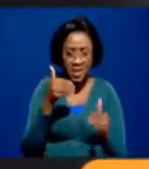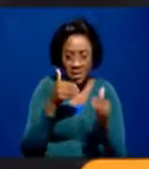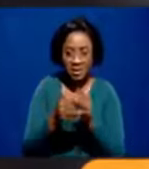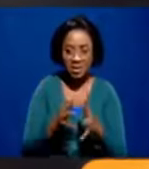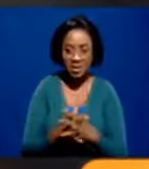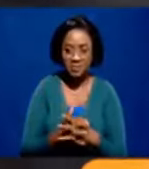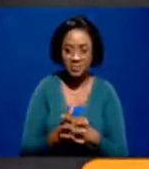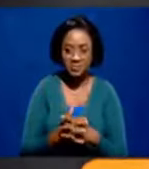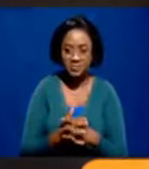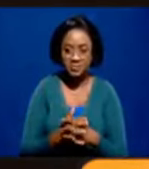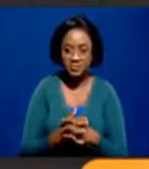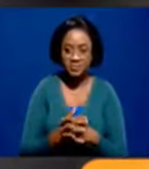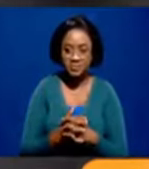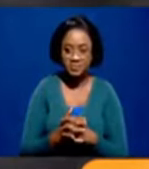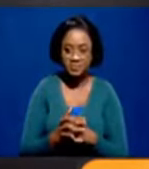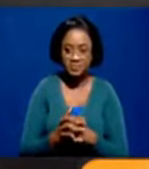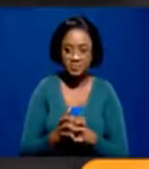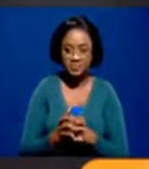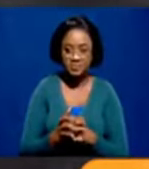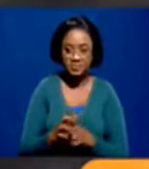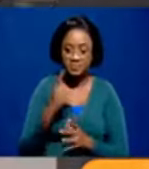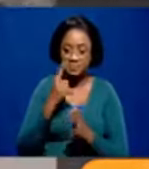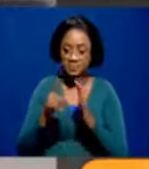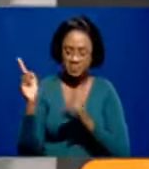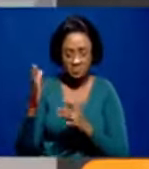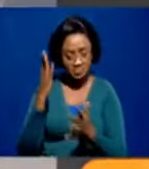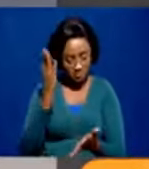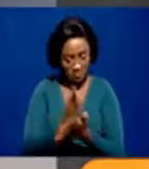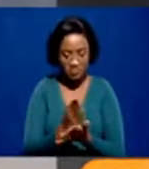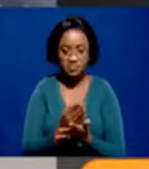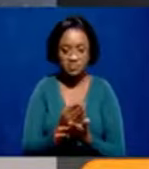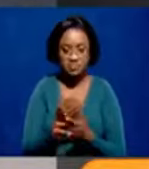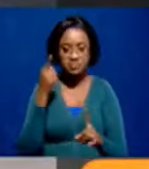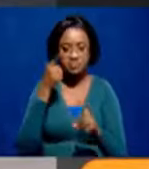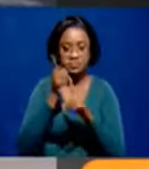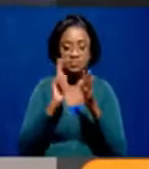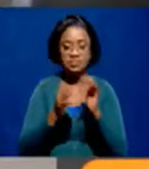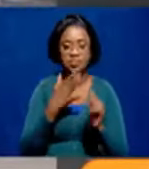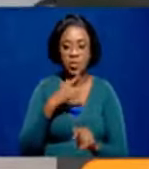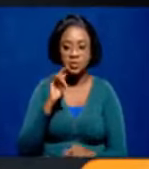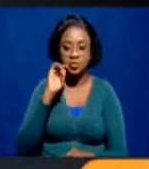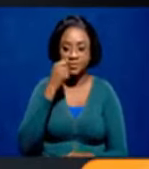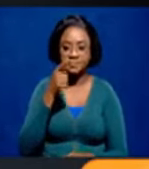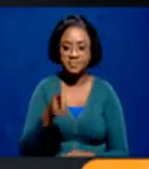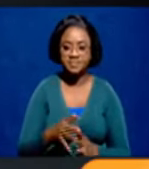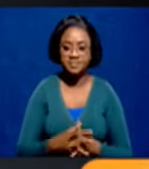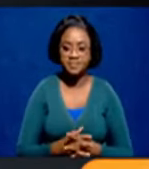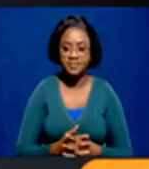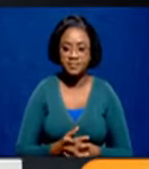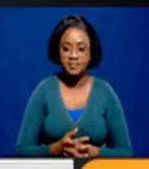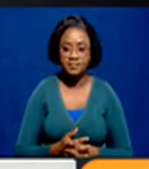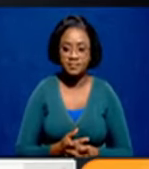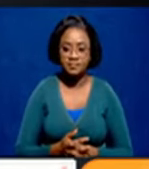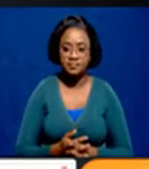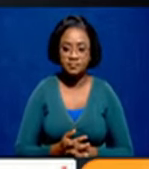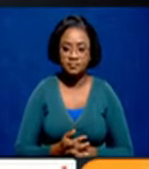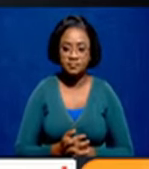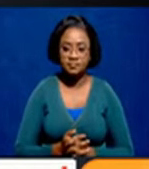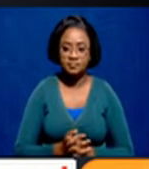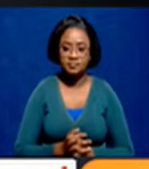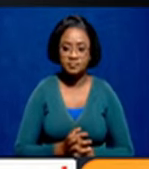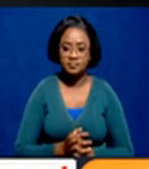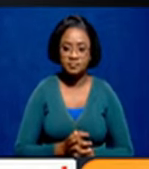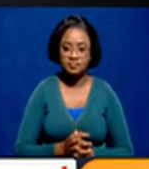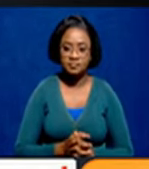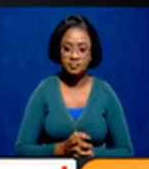The unionist says it was a deliberate attempt to muzzle him. This police was already targeting me